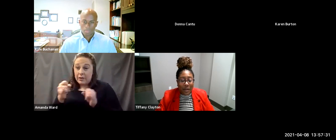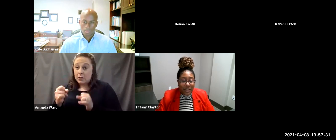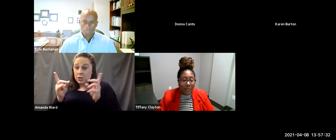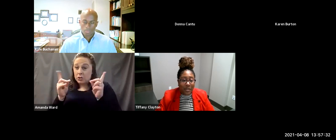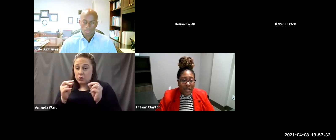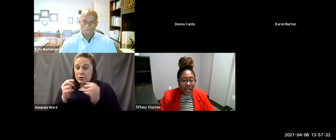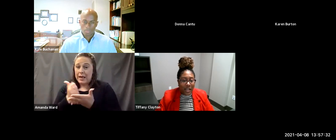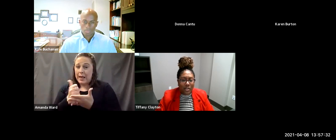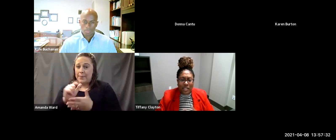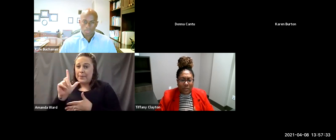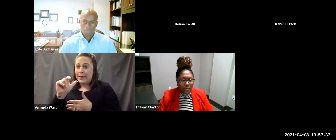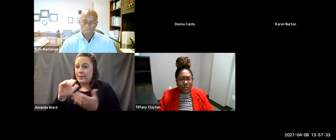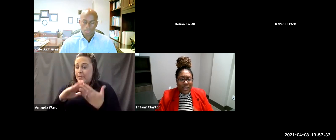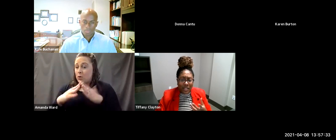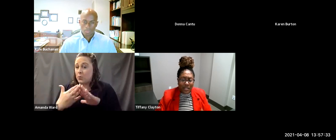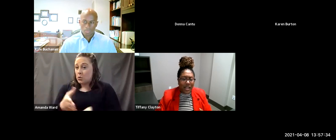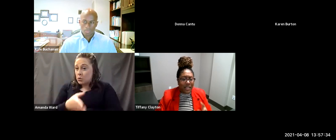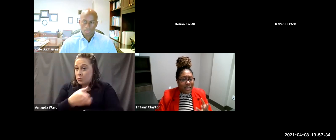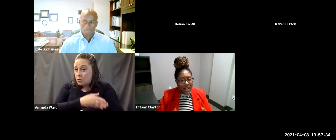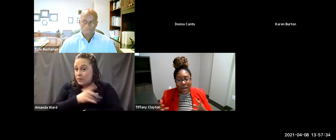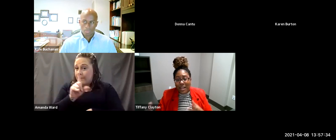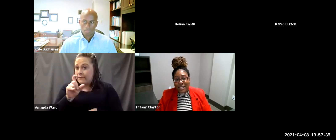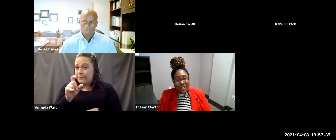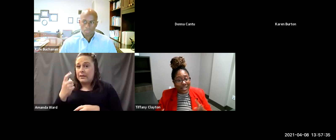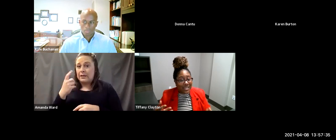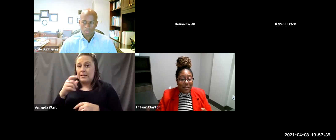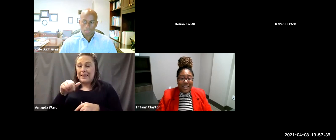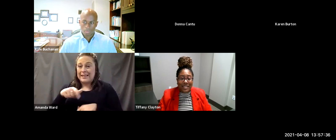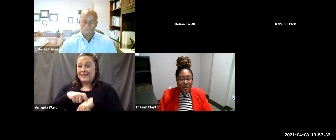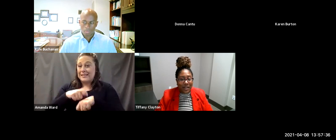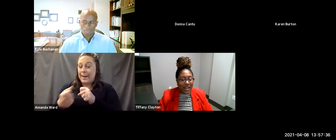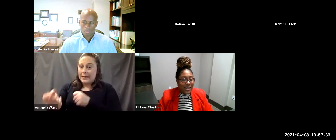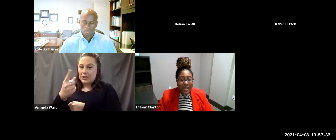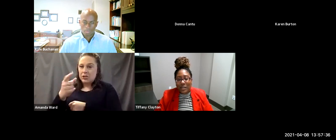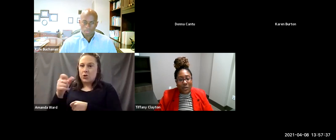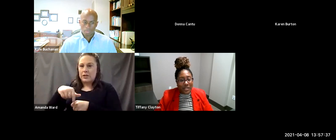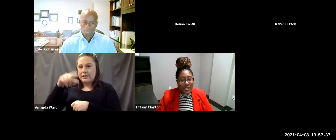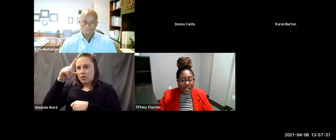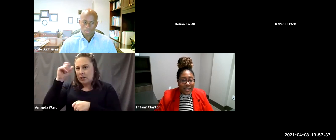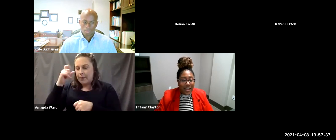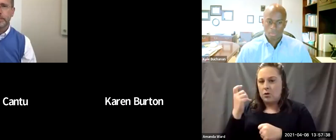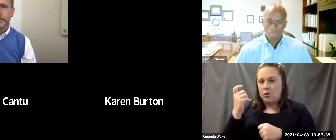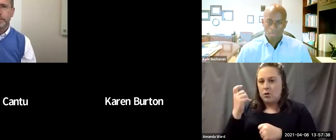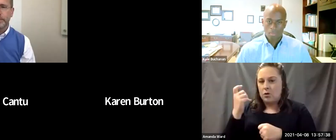the Alabama community, just improve? And like you said, this time next year, this time next summer, not